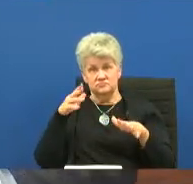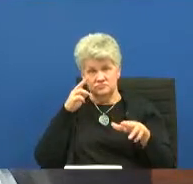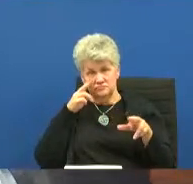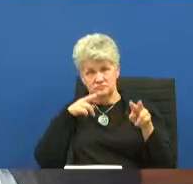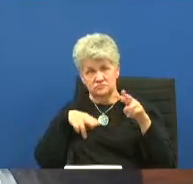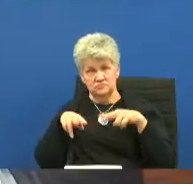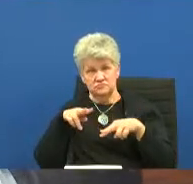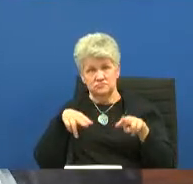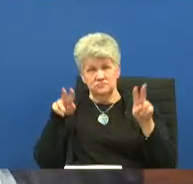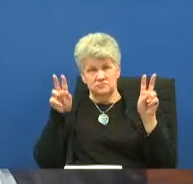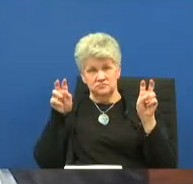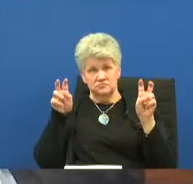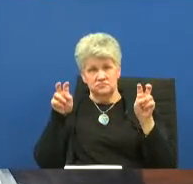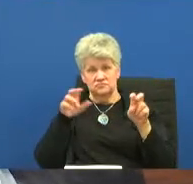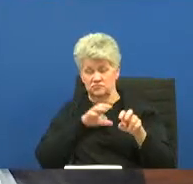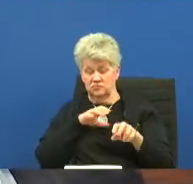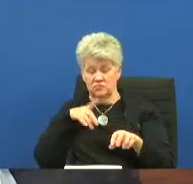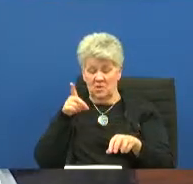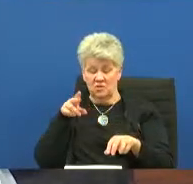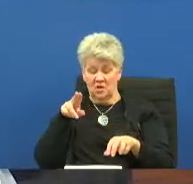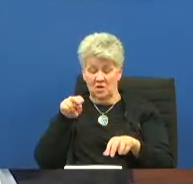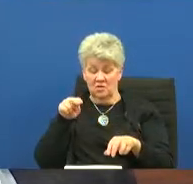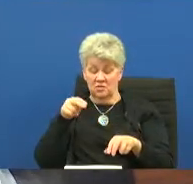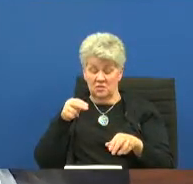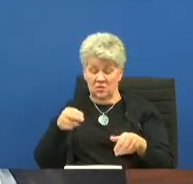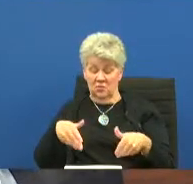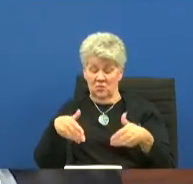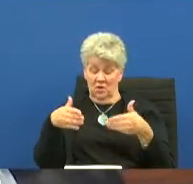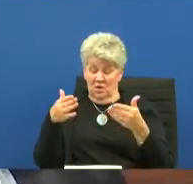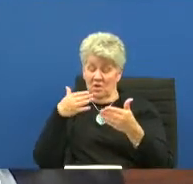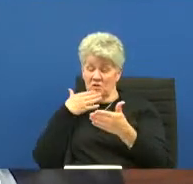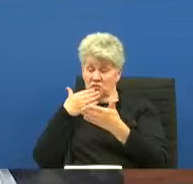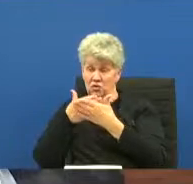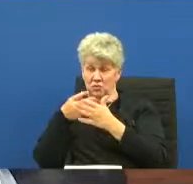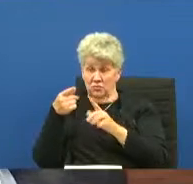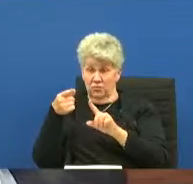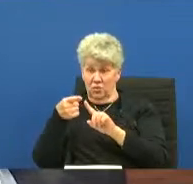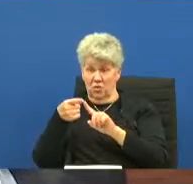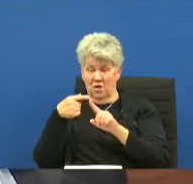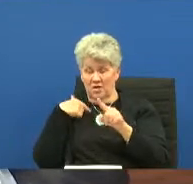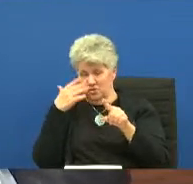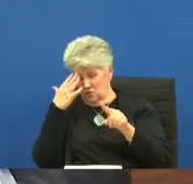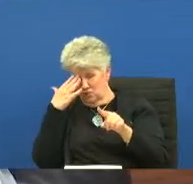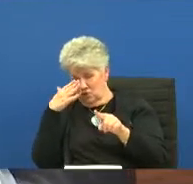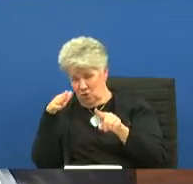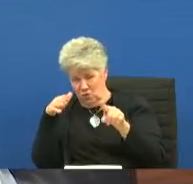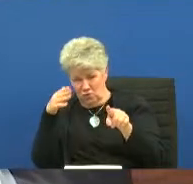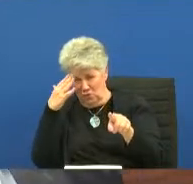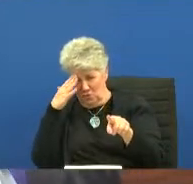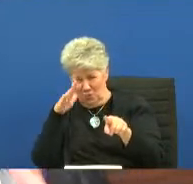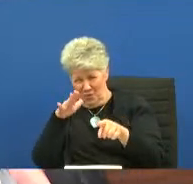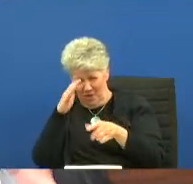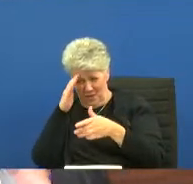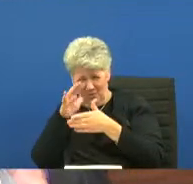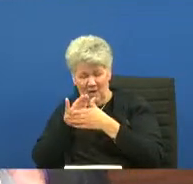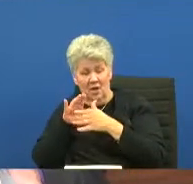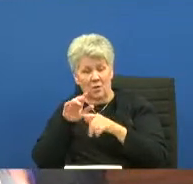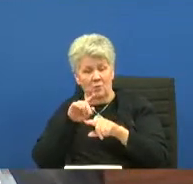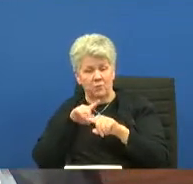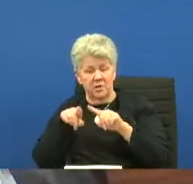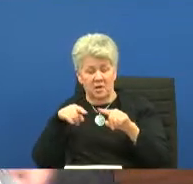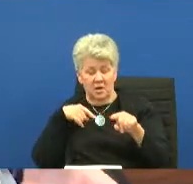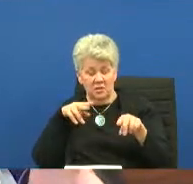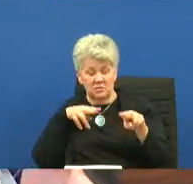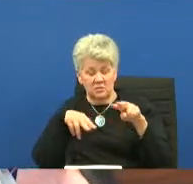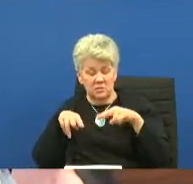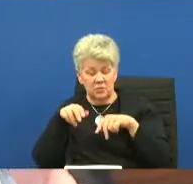issues. Councilman Dunn brought up a good point, and I don't know you, I don't know your husband, but I'm looking at, I